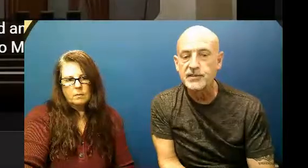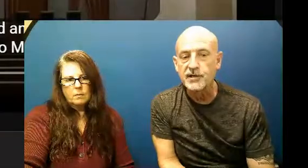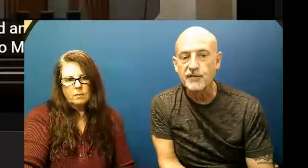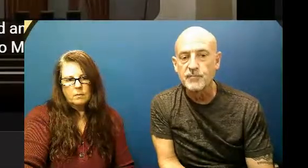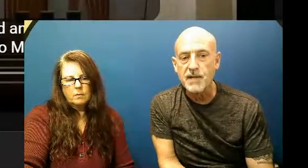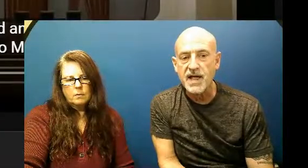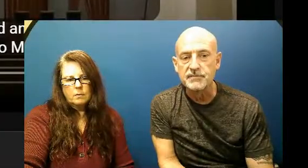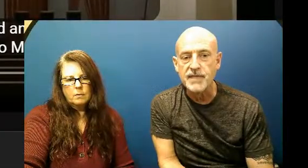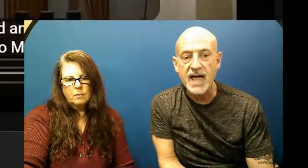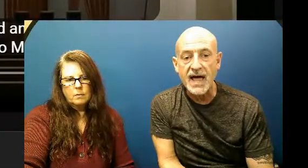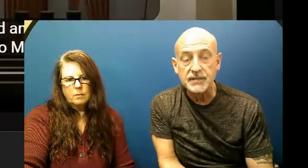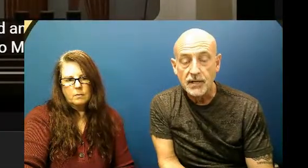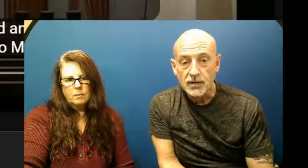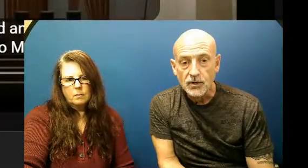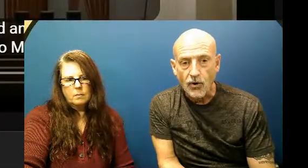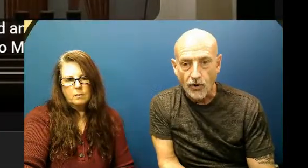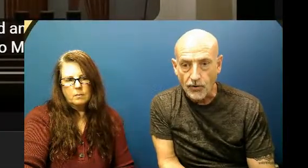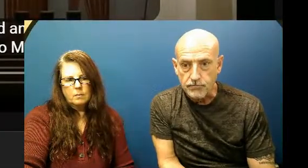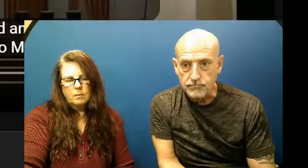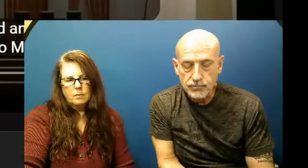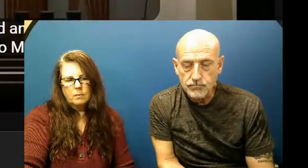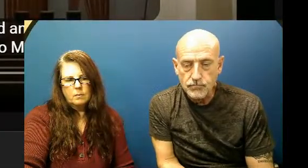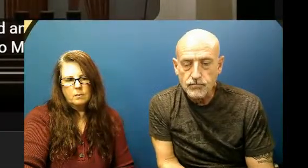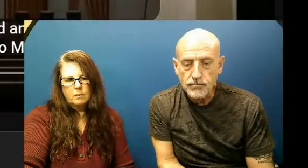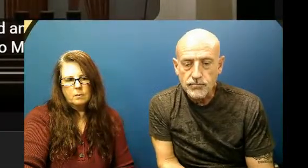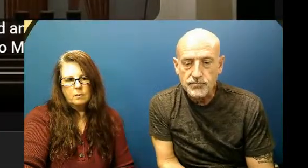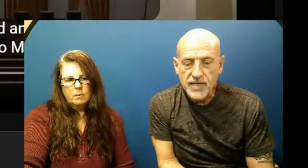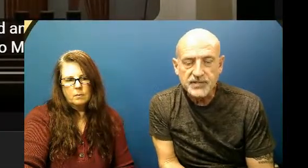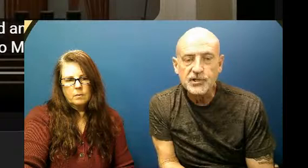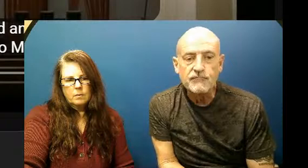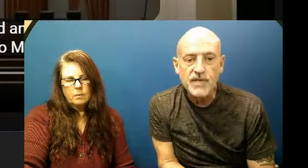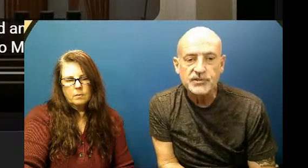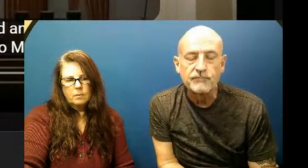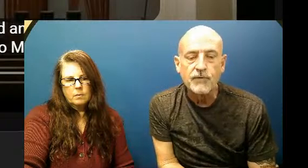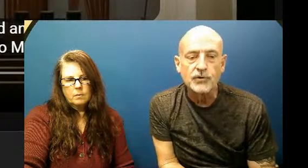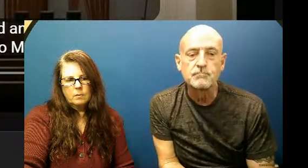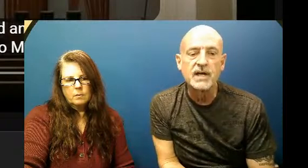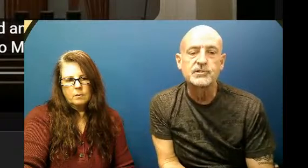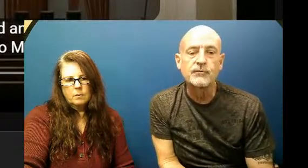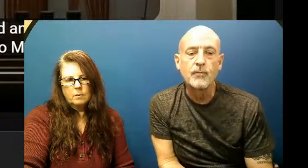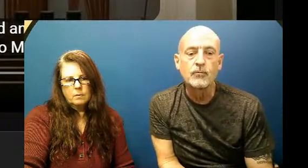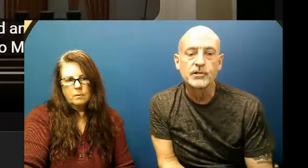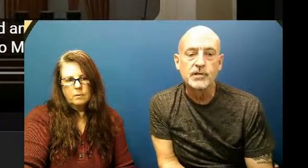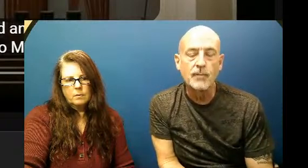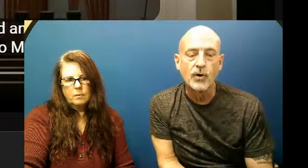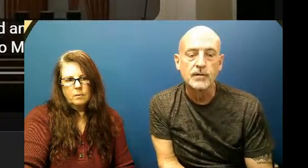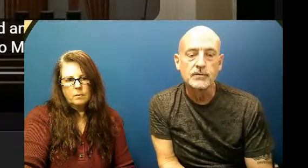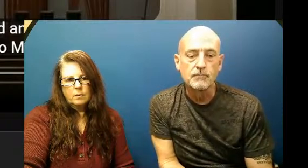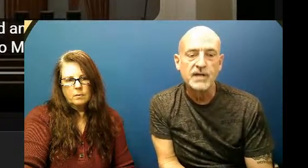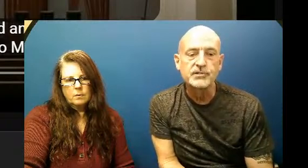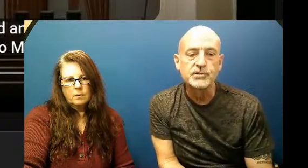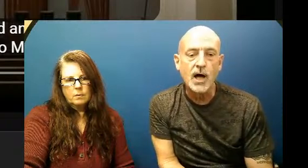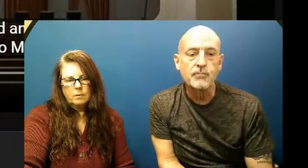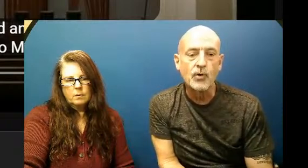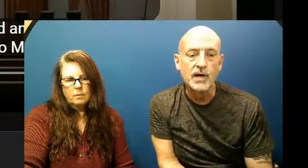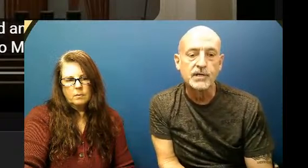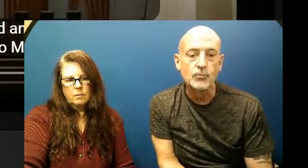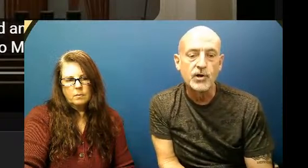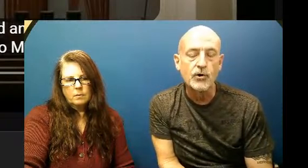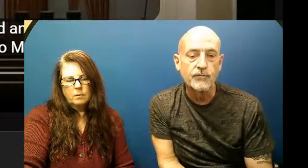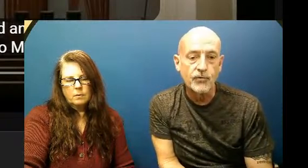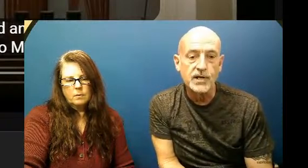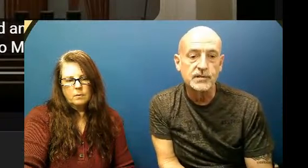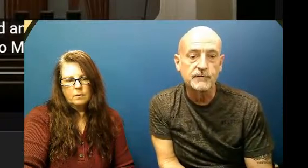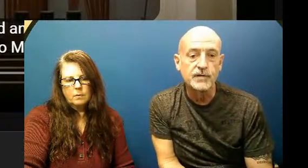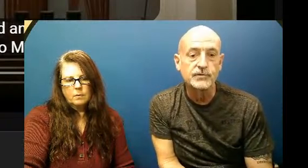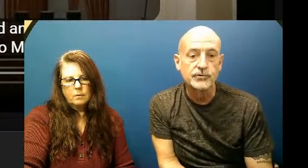or can the government ban that, or that's a false basis from which to operate. The basis to operate is we